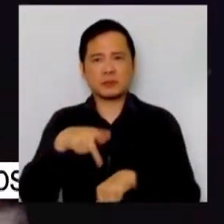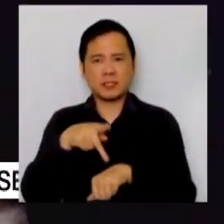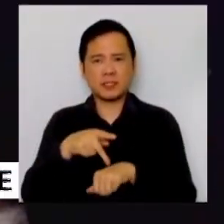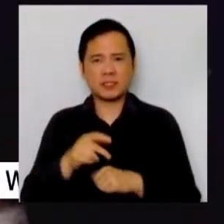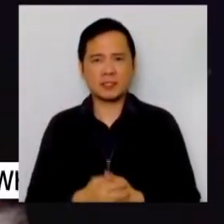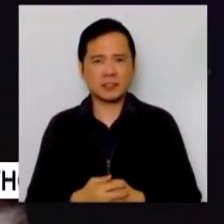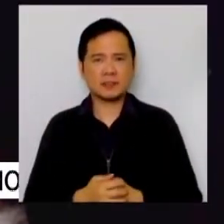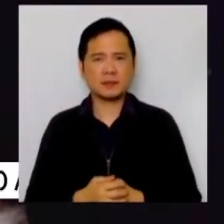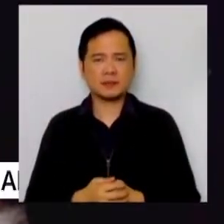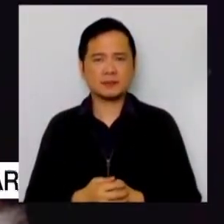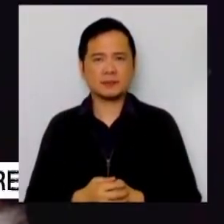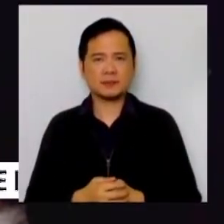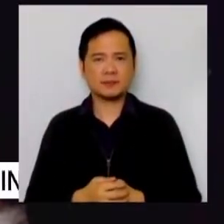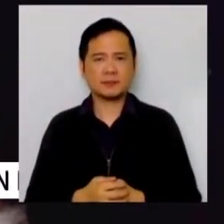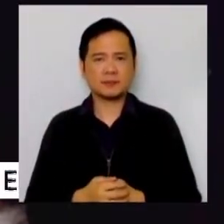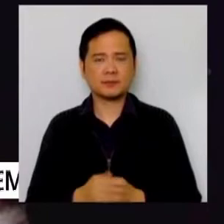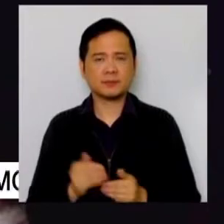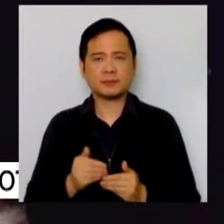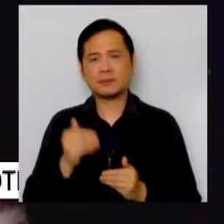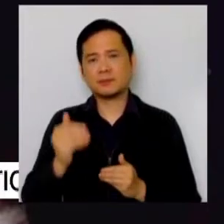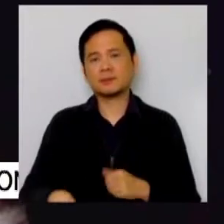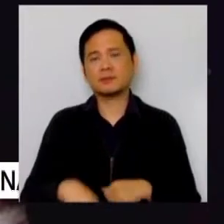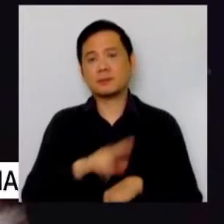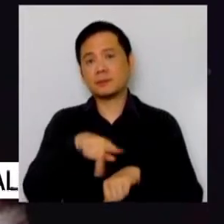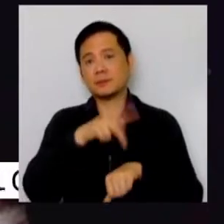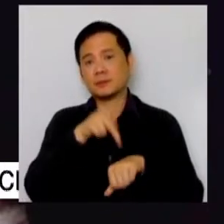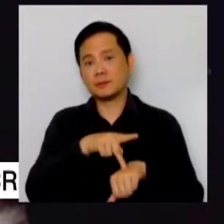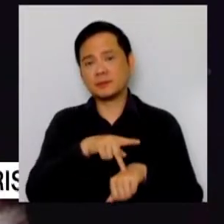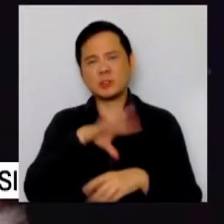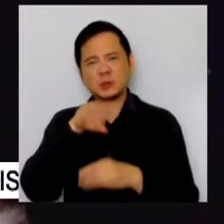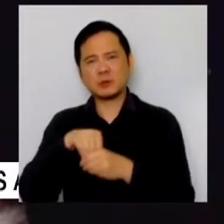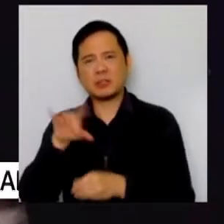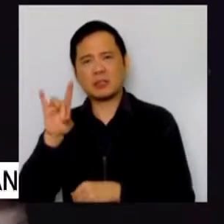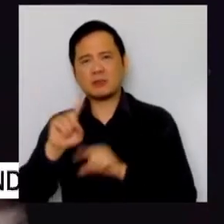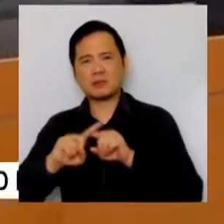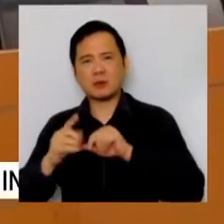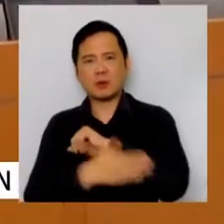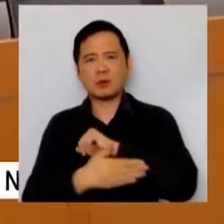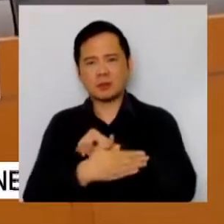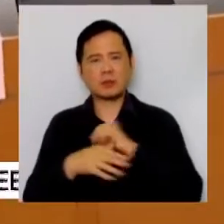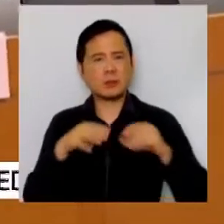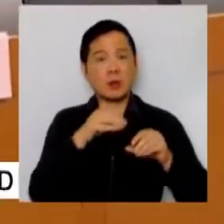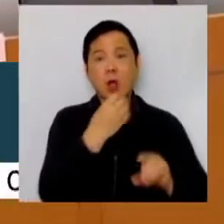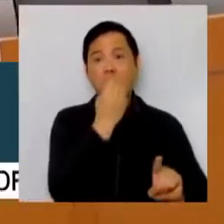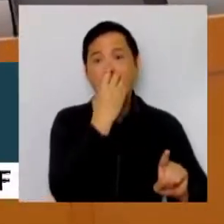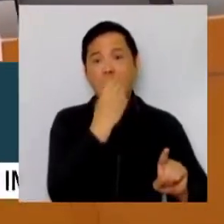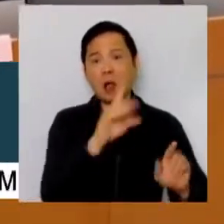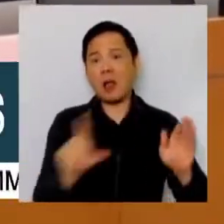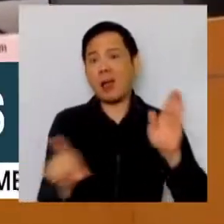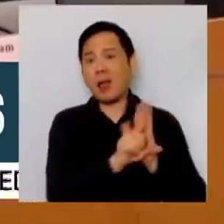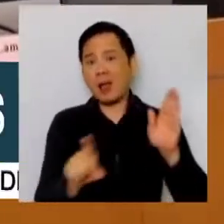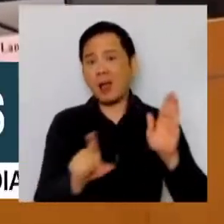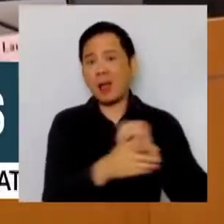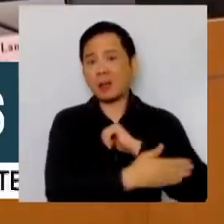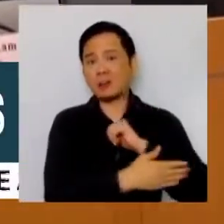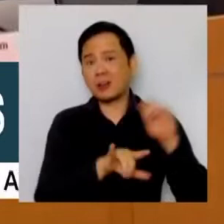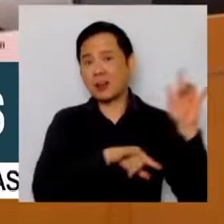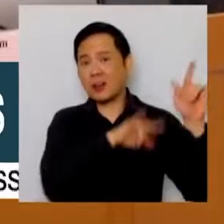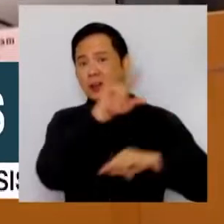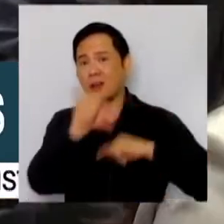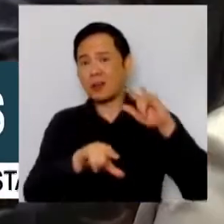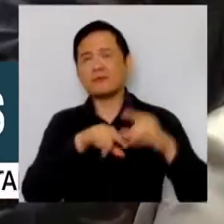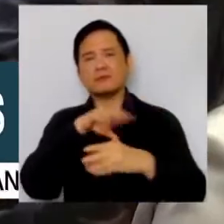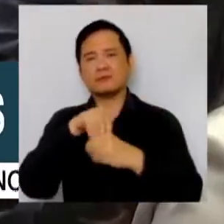Well, the Philippines, among eight countries included in Hong Kong's flight ban list. Incoming flights from Manila, as well as